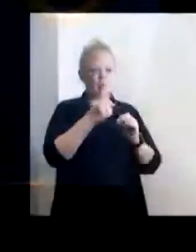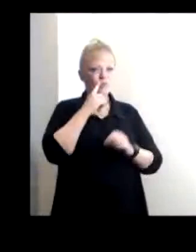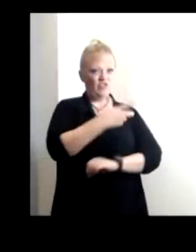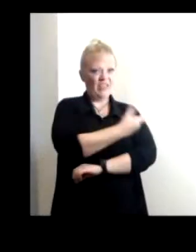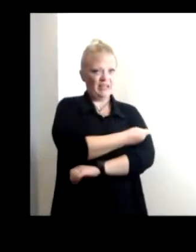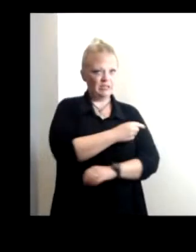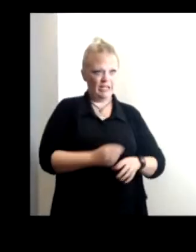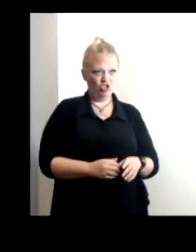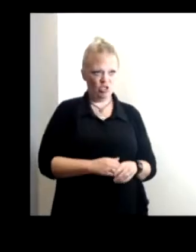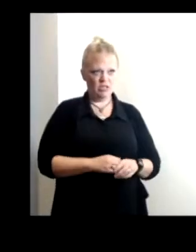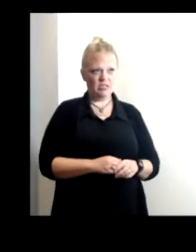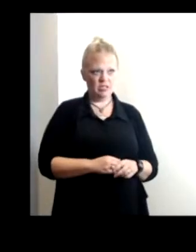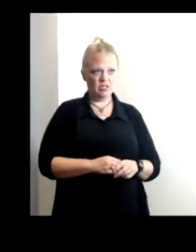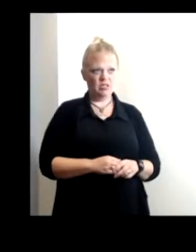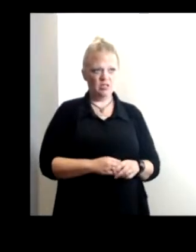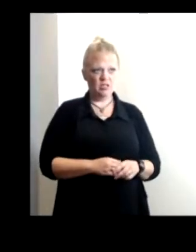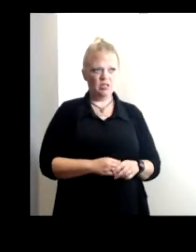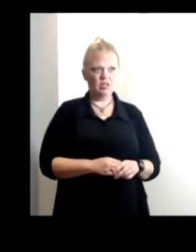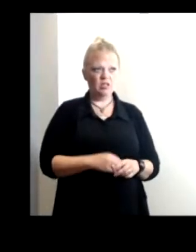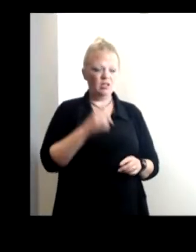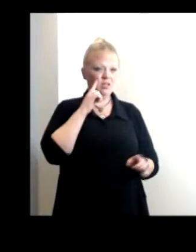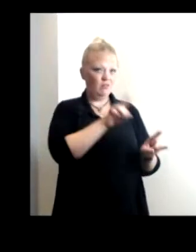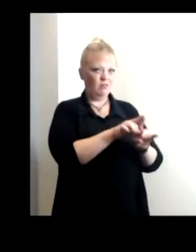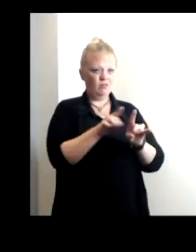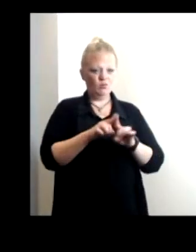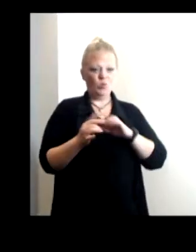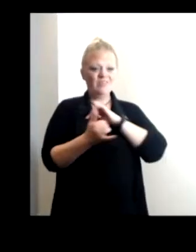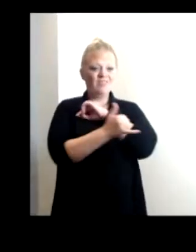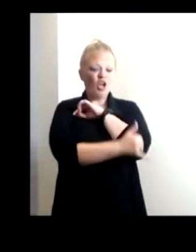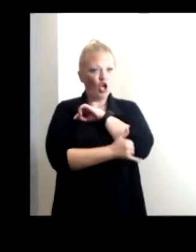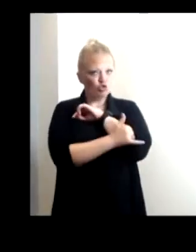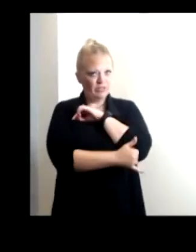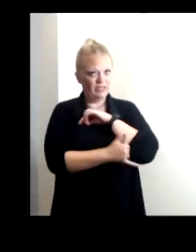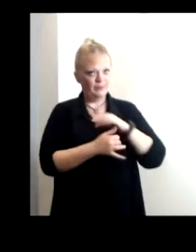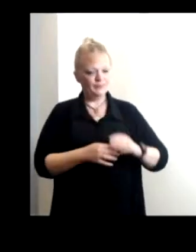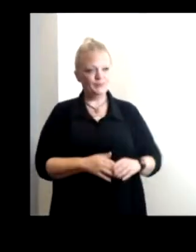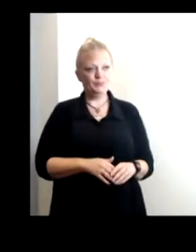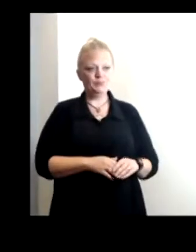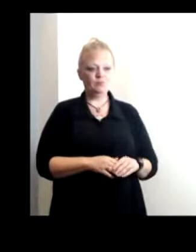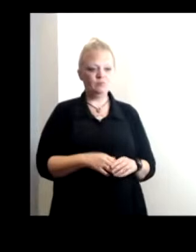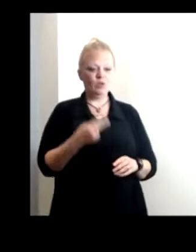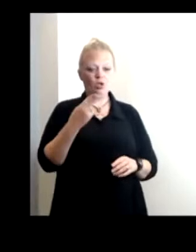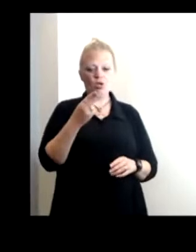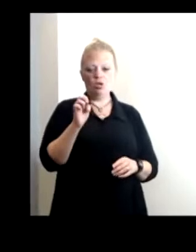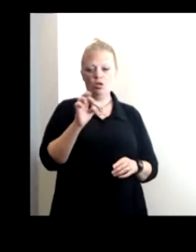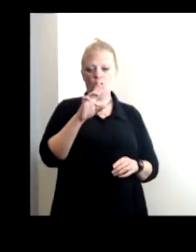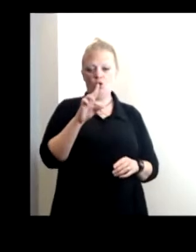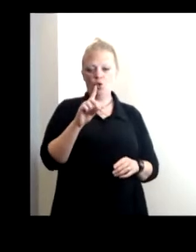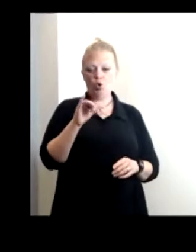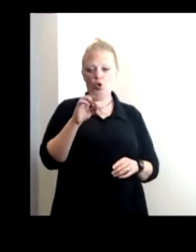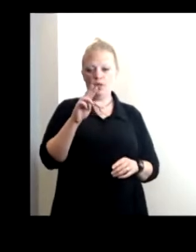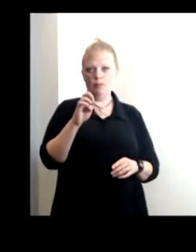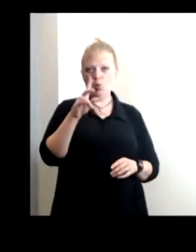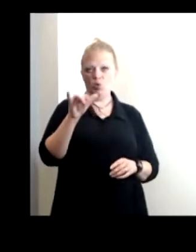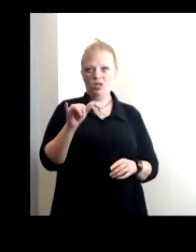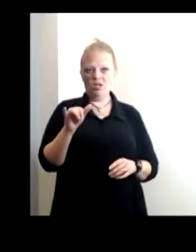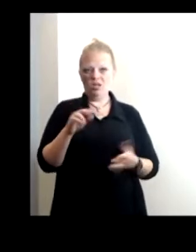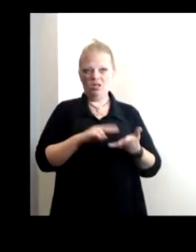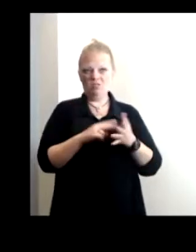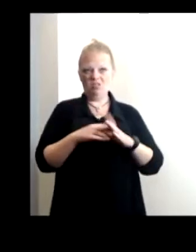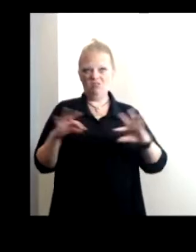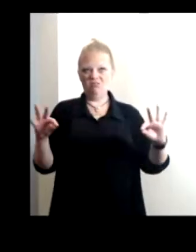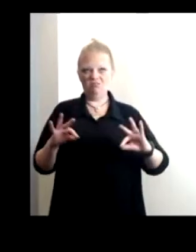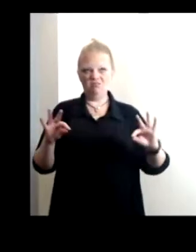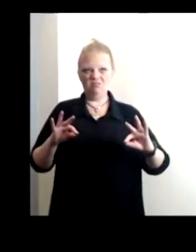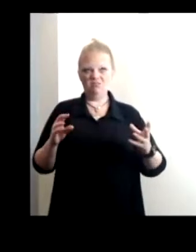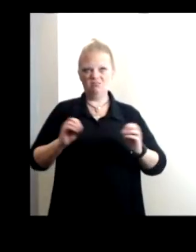vaccinations. I think what we're talking also about is a country. Herd immunity means nothing in Erie County if we hit to 100%,